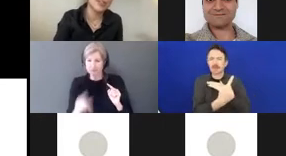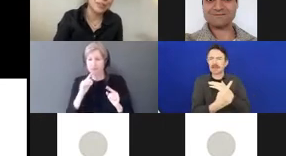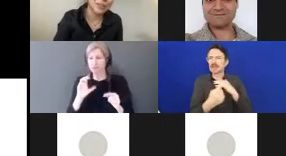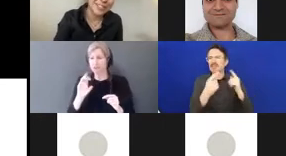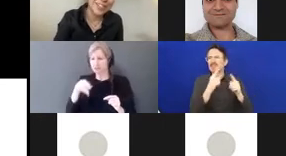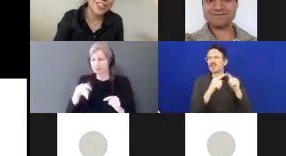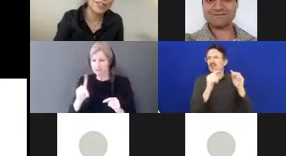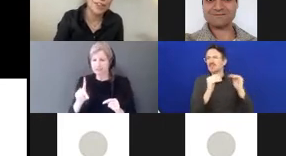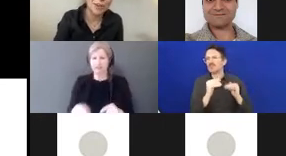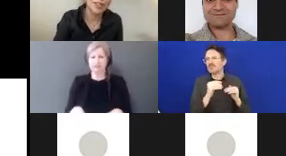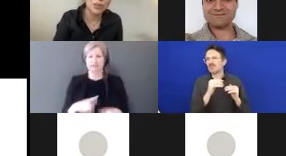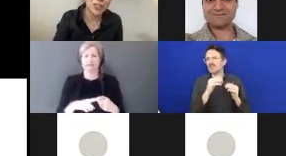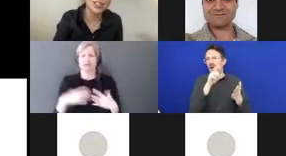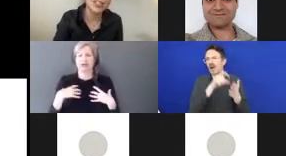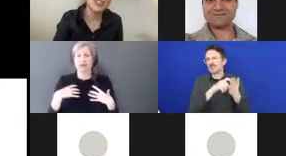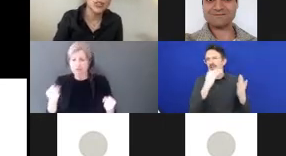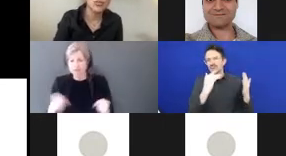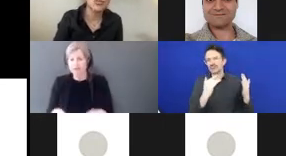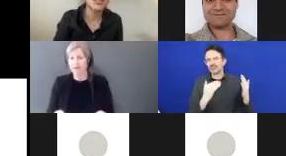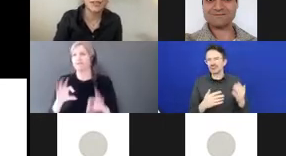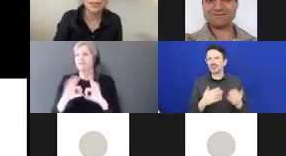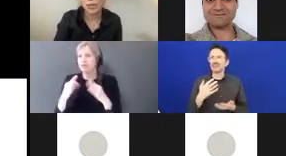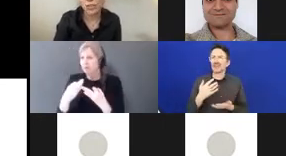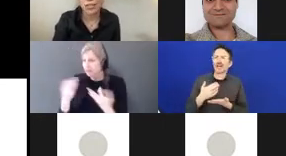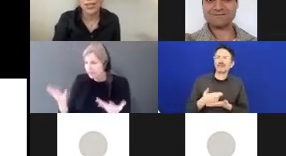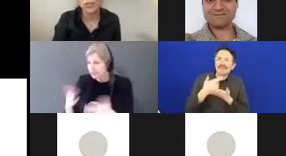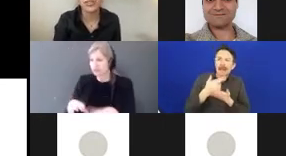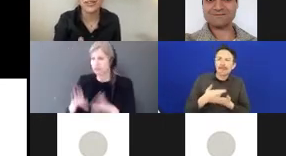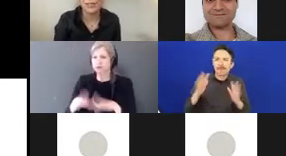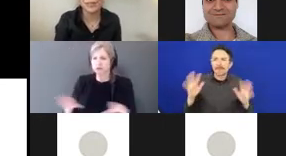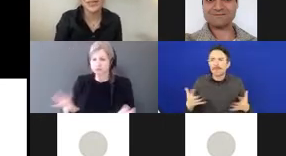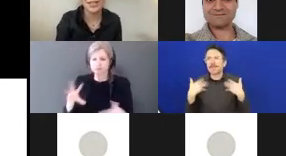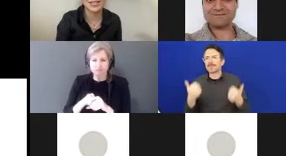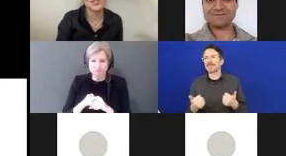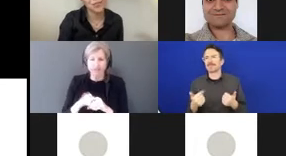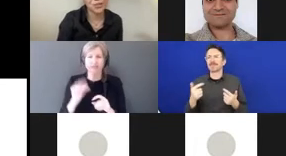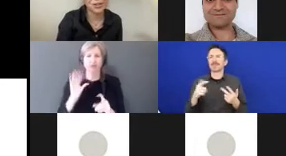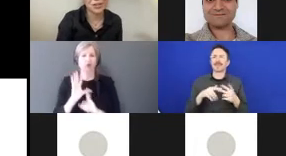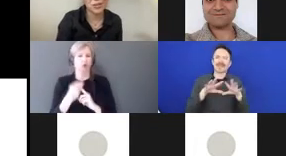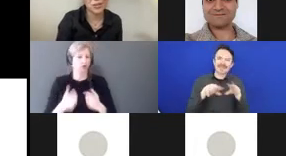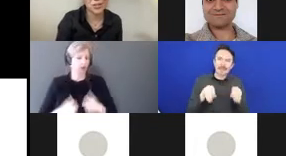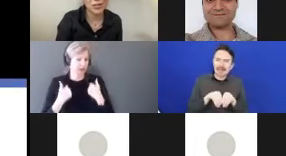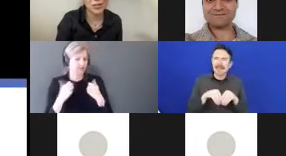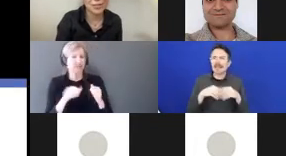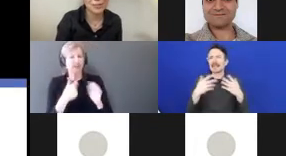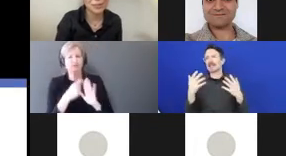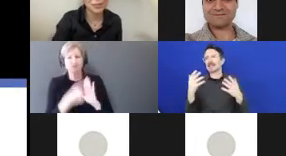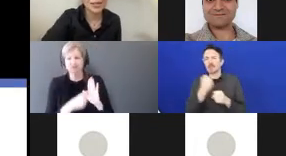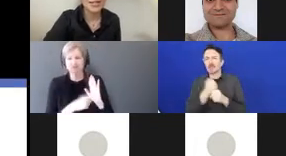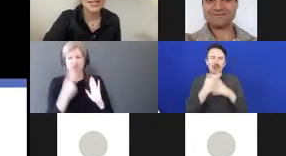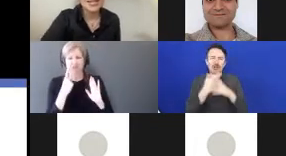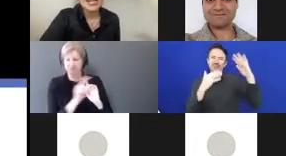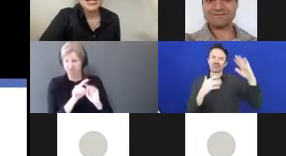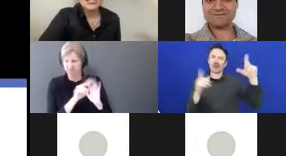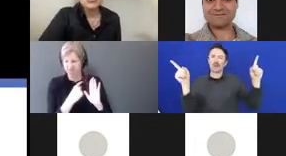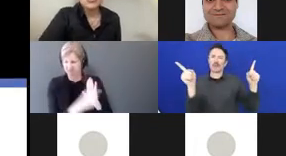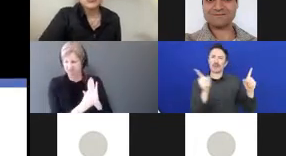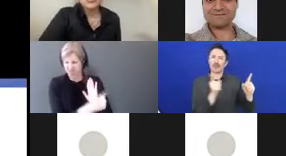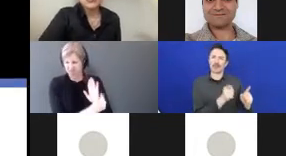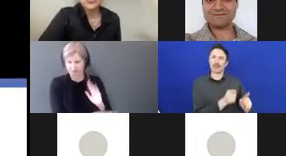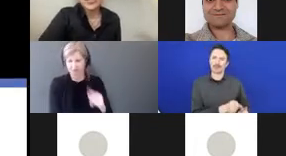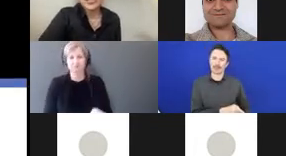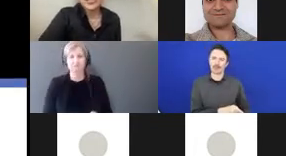and rehabilitation, family, work, children, participation in cultural life, and other articles that you can see. So